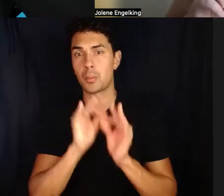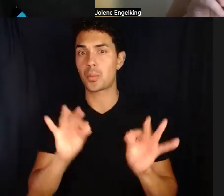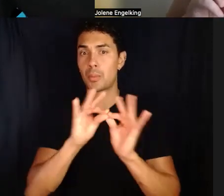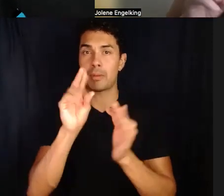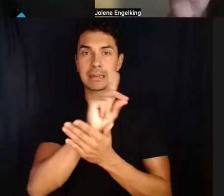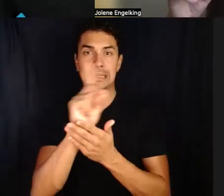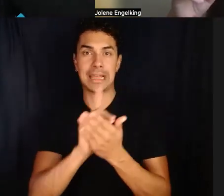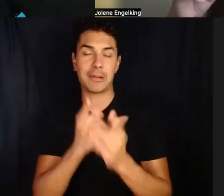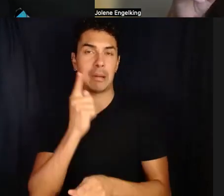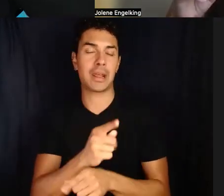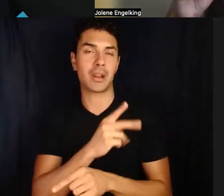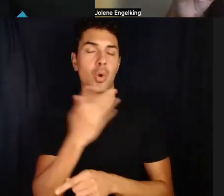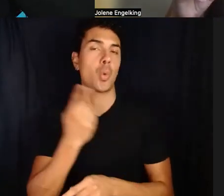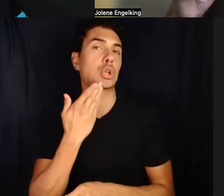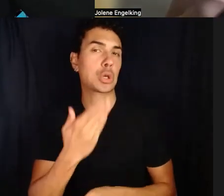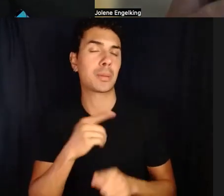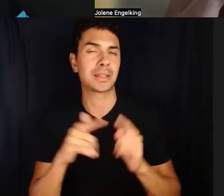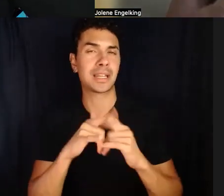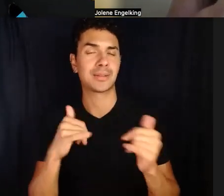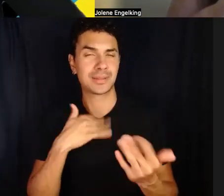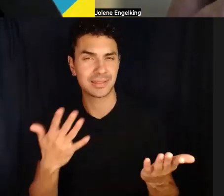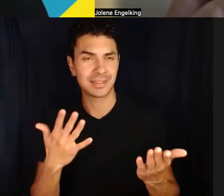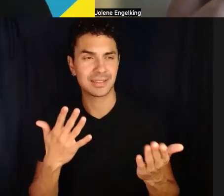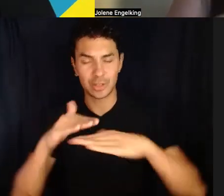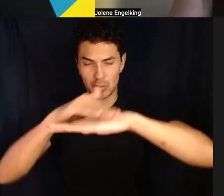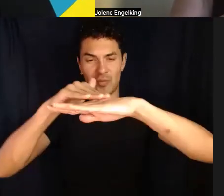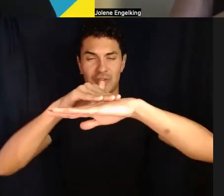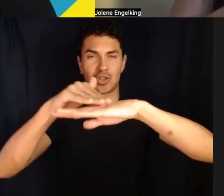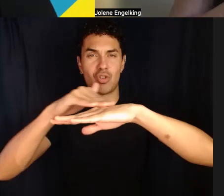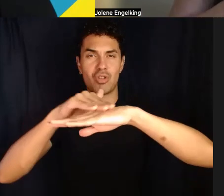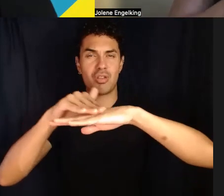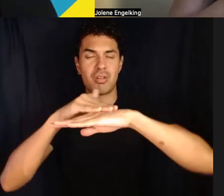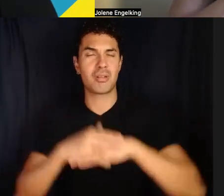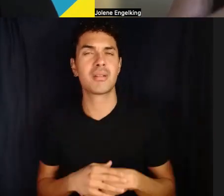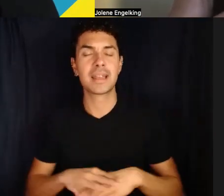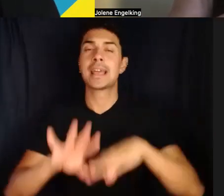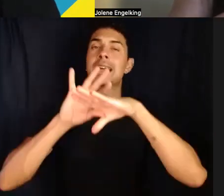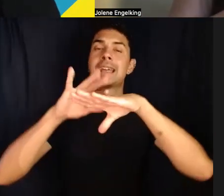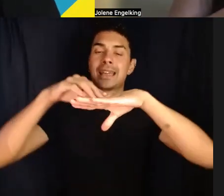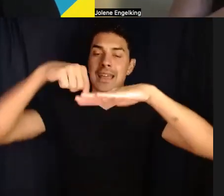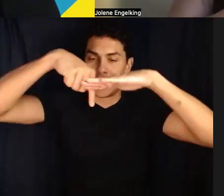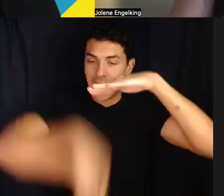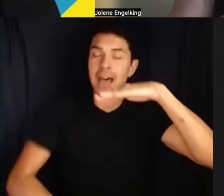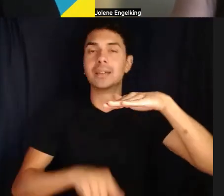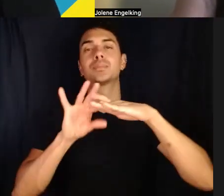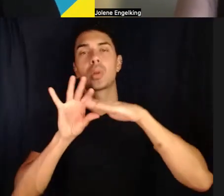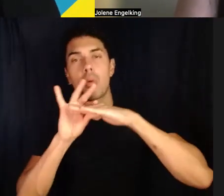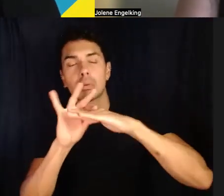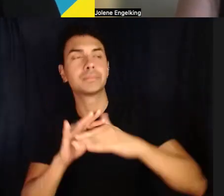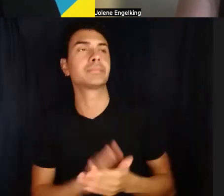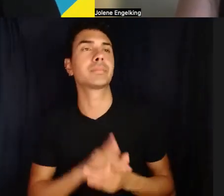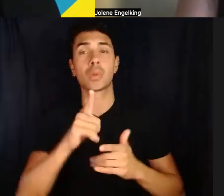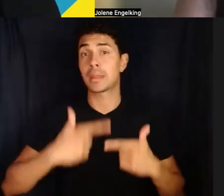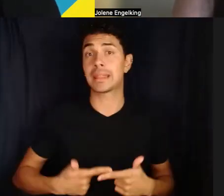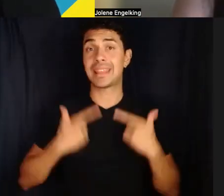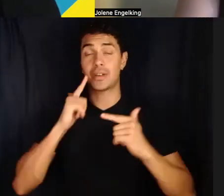work, right? You know, that's always good. But at the same point, it's more than that. It's the content, and it's the fact, and it's whether or not you are actually living up to